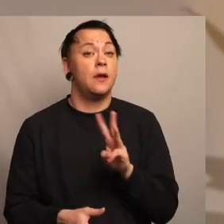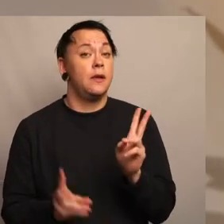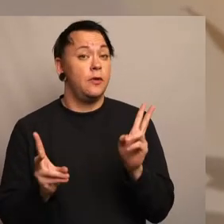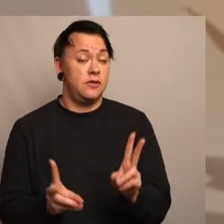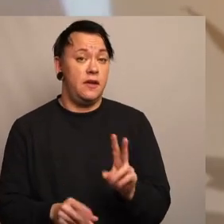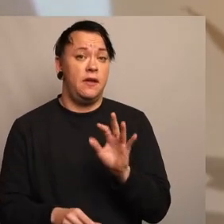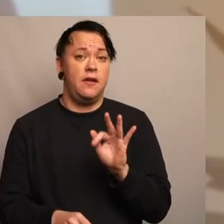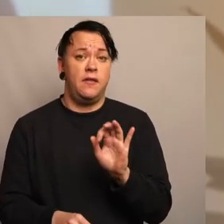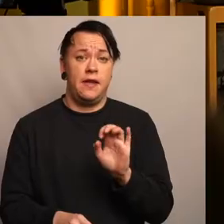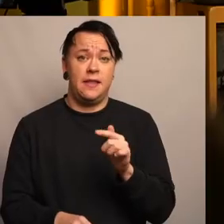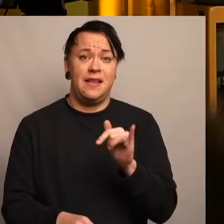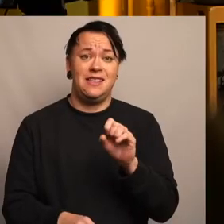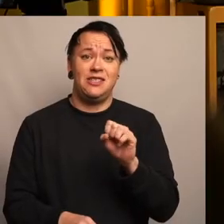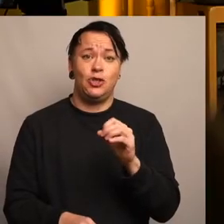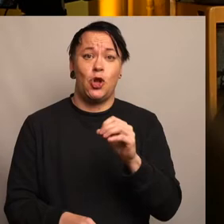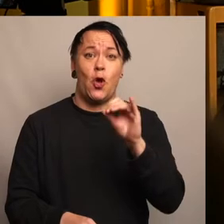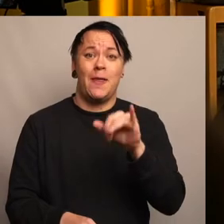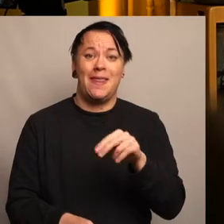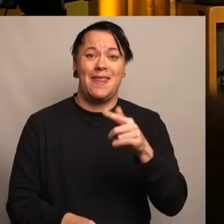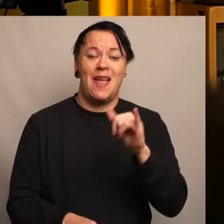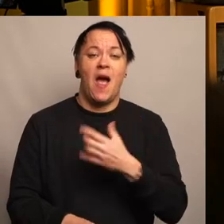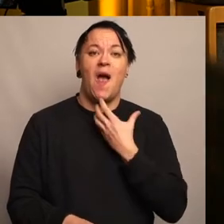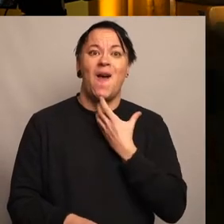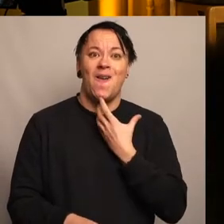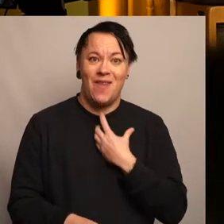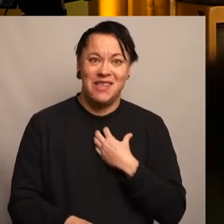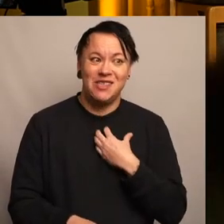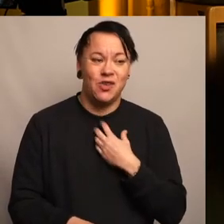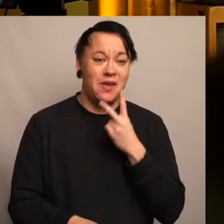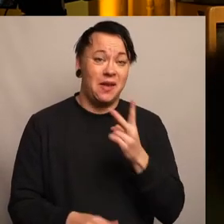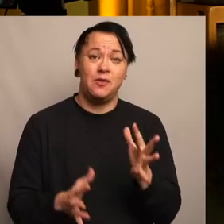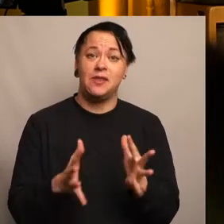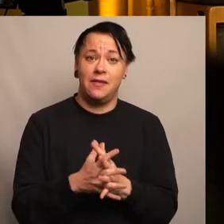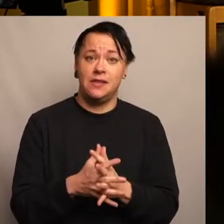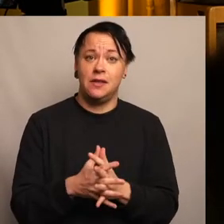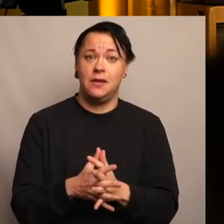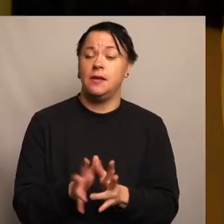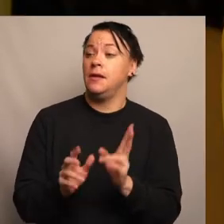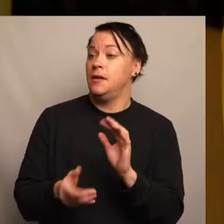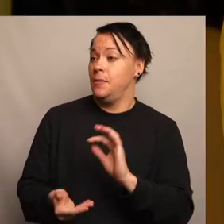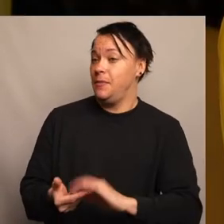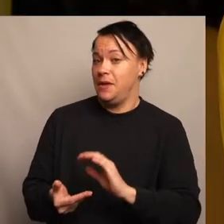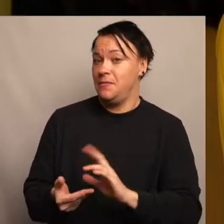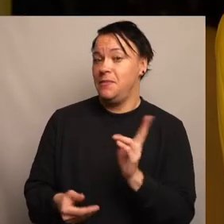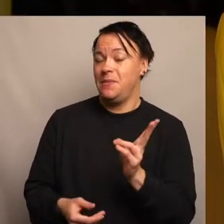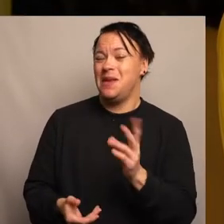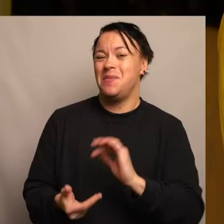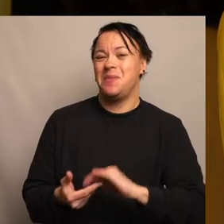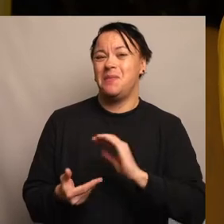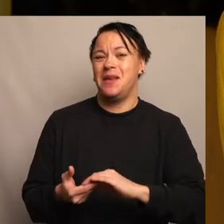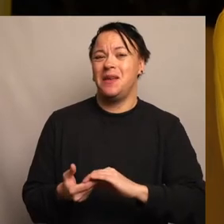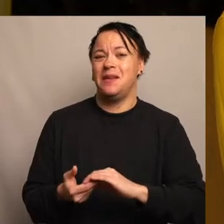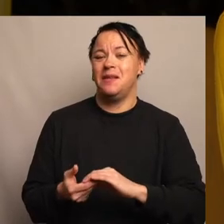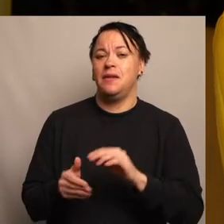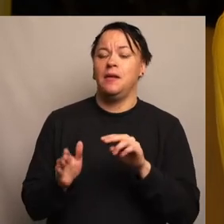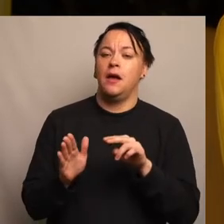fetishizing, exactly. Yeah, what, yes. Abdullah said about it. Yes. Like the body of the immigrant, this Muslim, whatever, it starts to be like a kind of